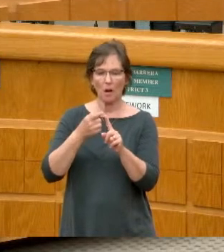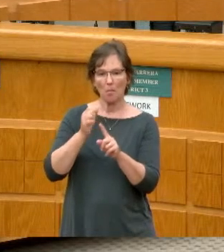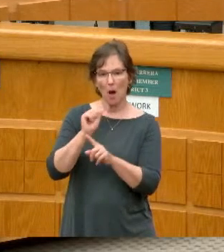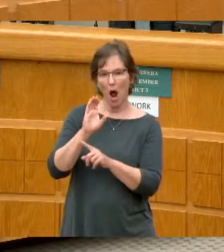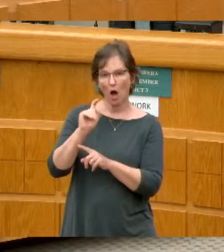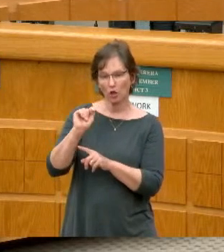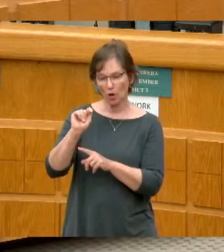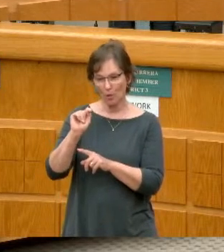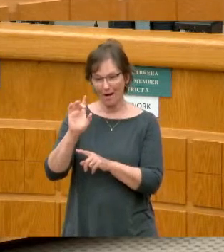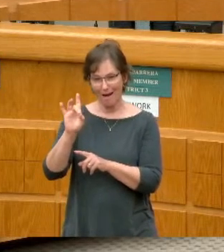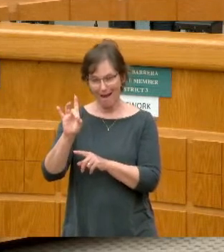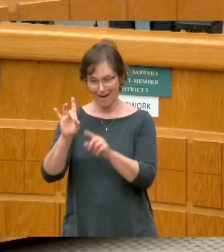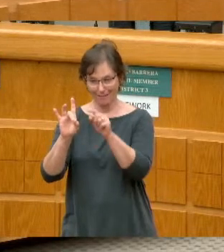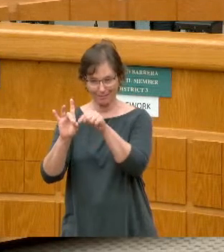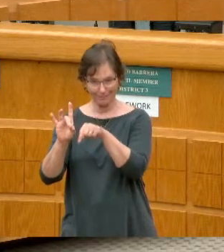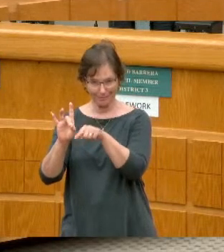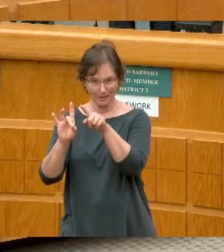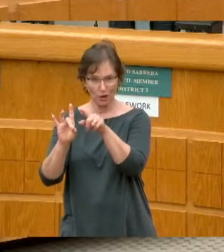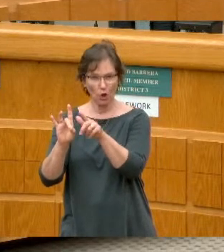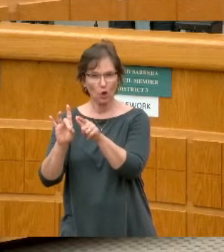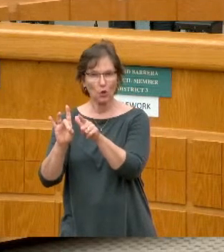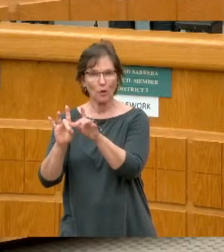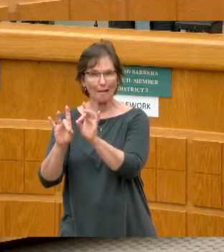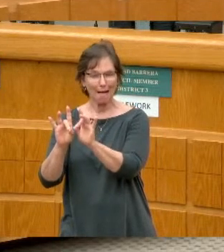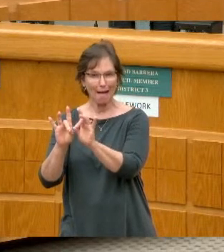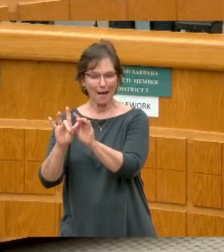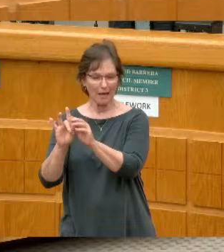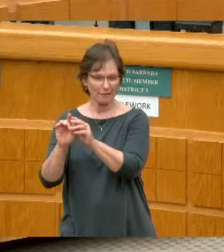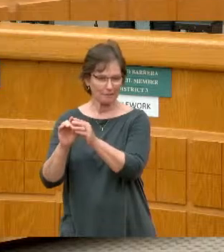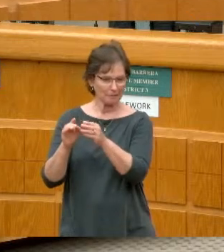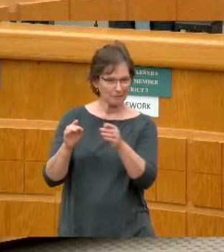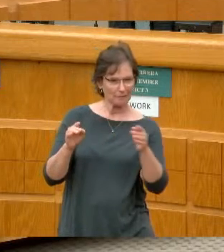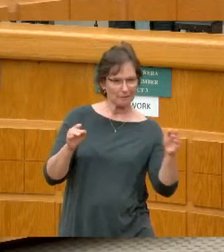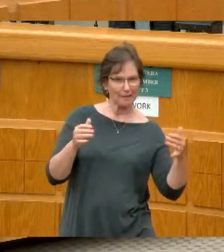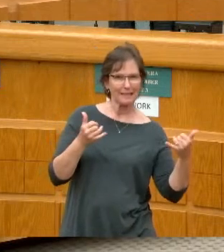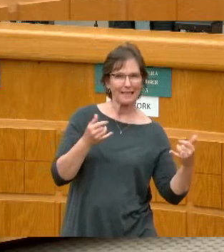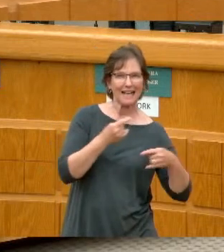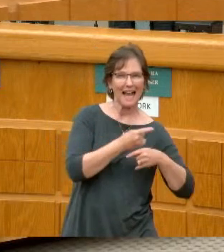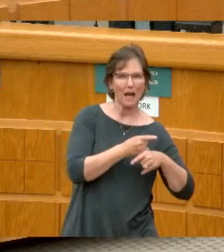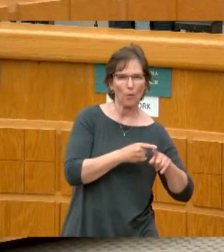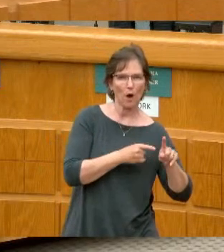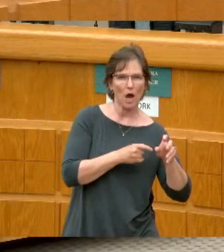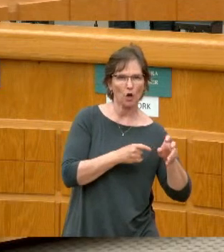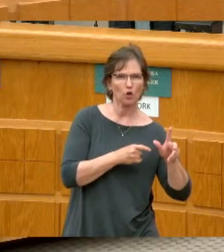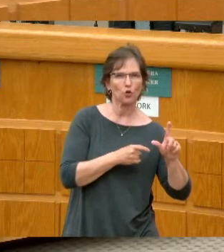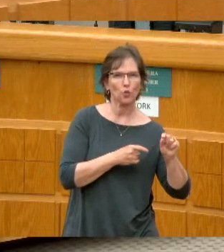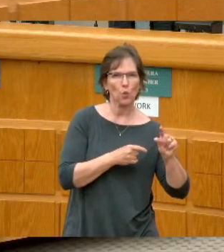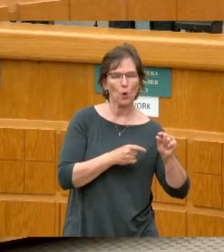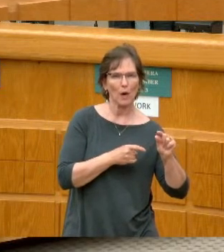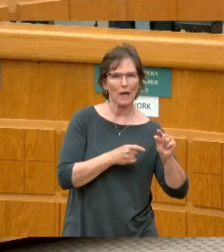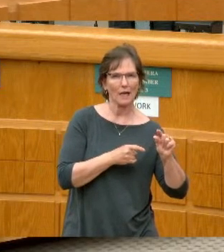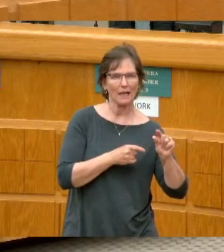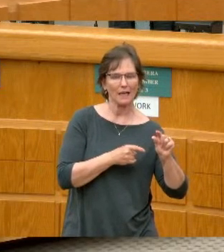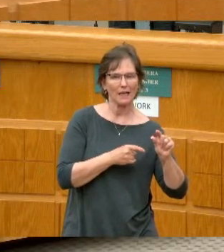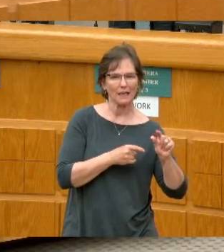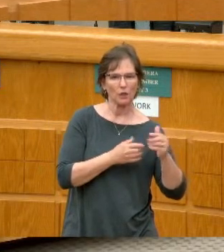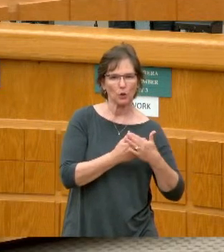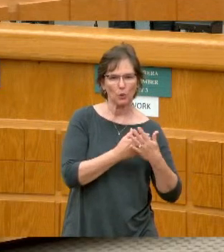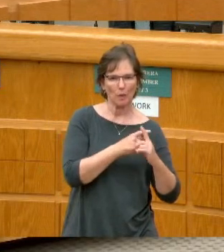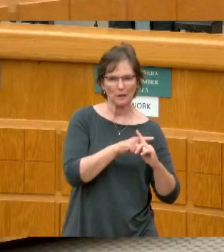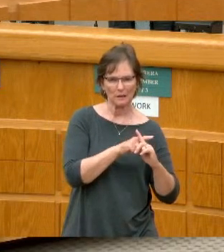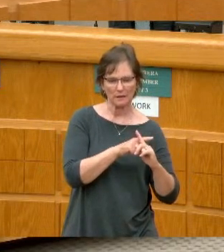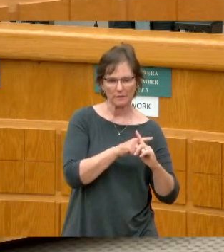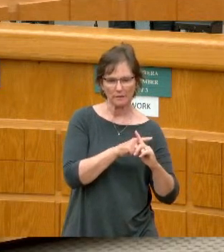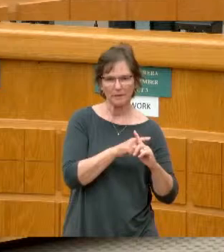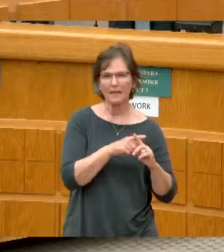statistics today. So first slide, there you go. And so if you look over the last 2 weeks, you can see that our cases